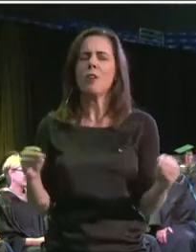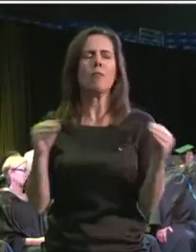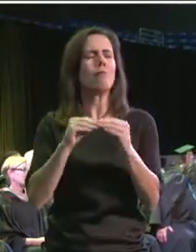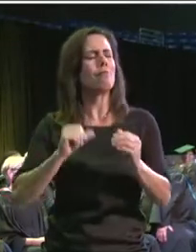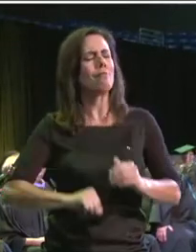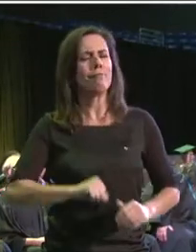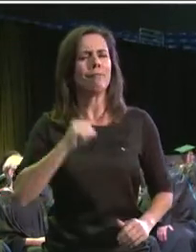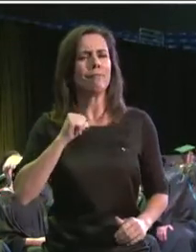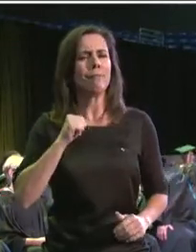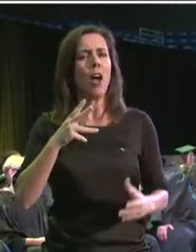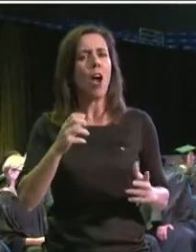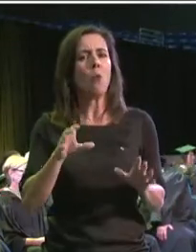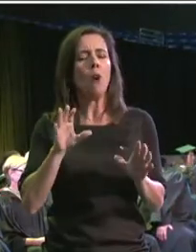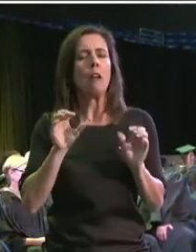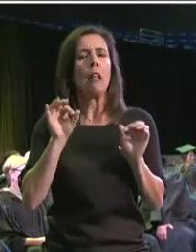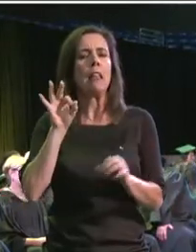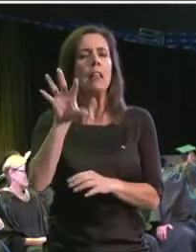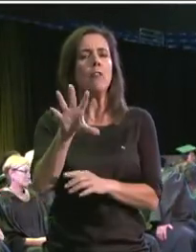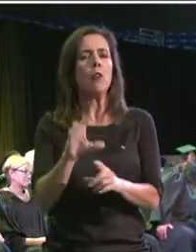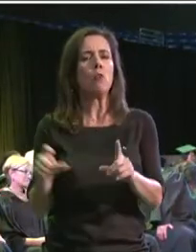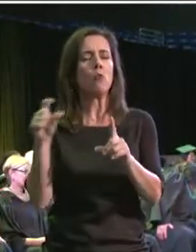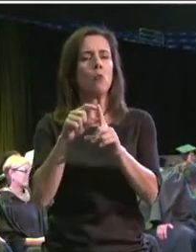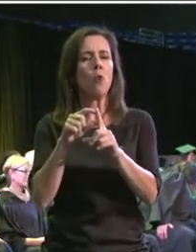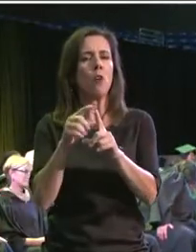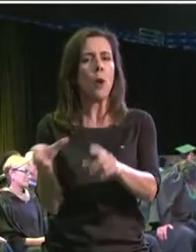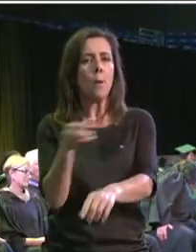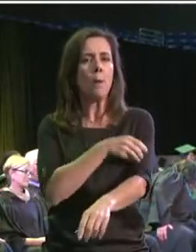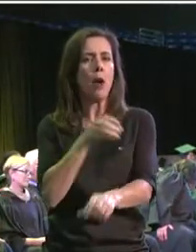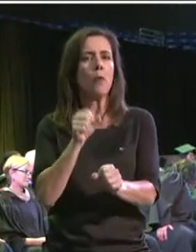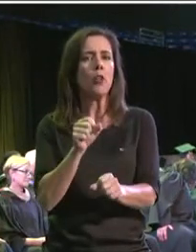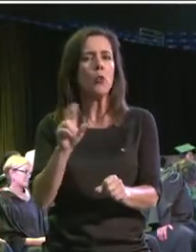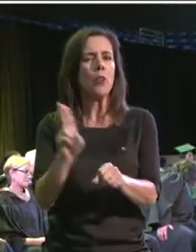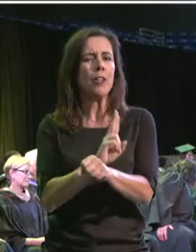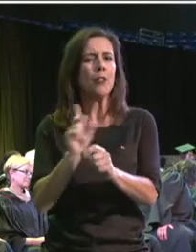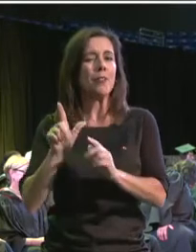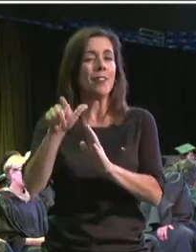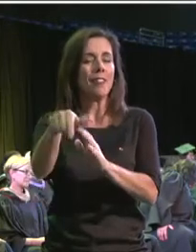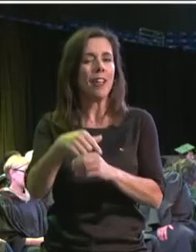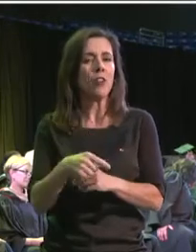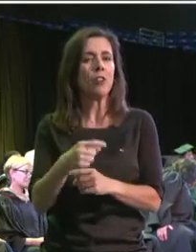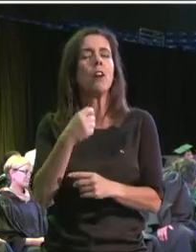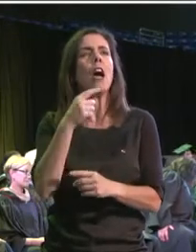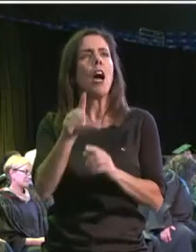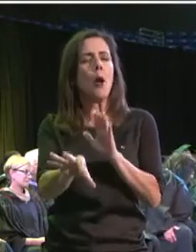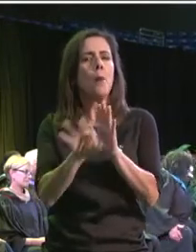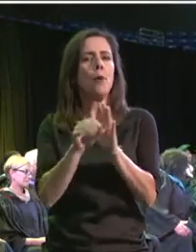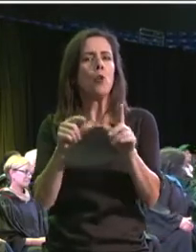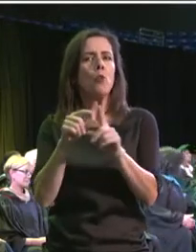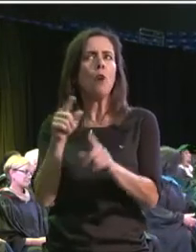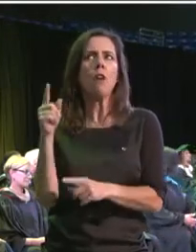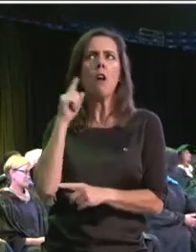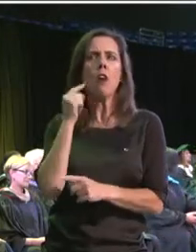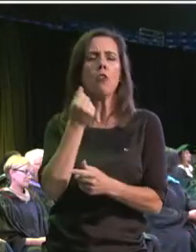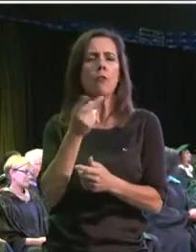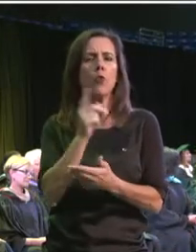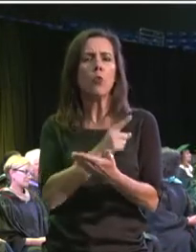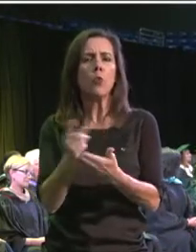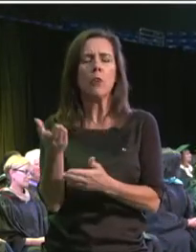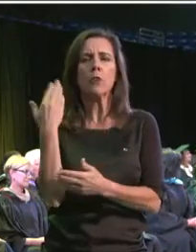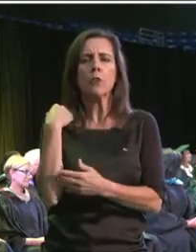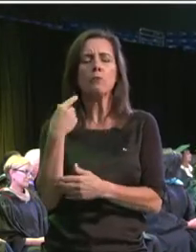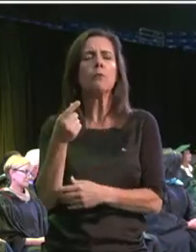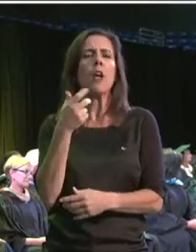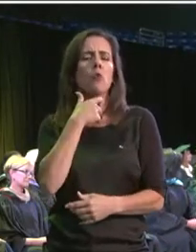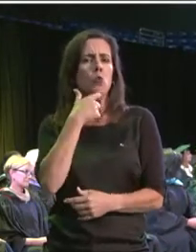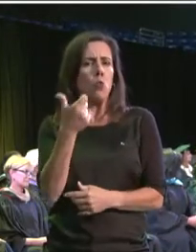us. I would like to leave you all with something powerful enough you can revisit it at any time. I chose a word that I heard from a couple weeks back when watching history be